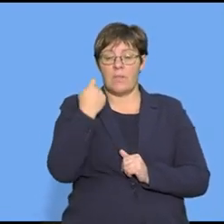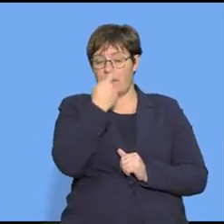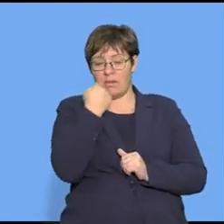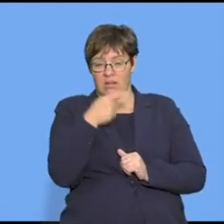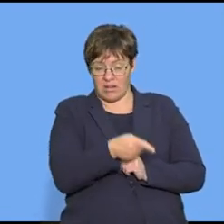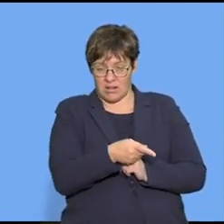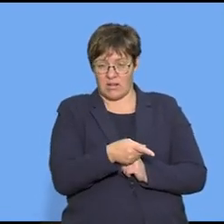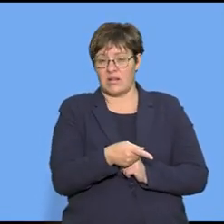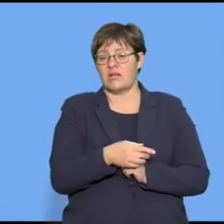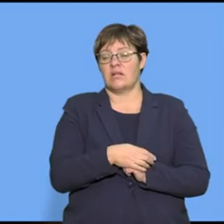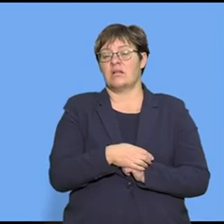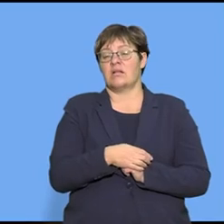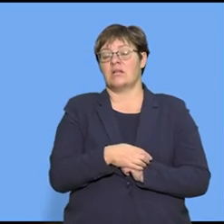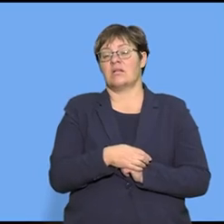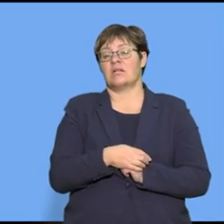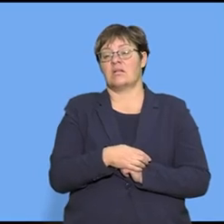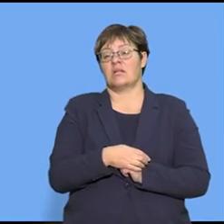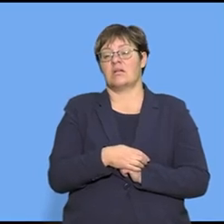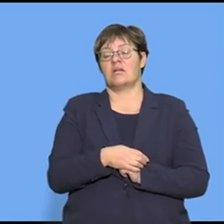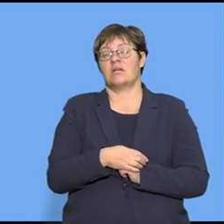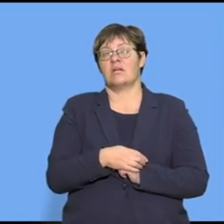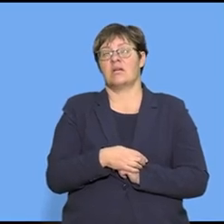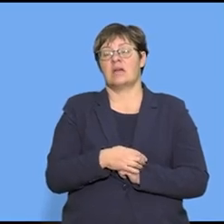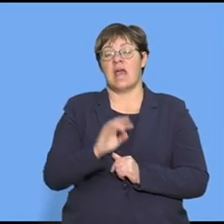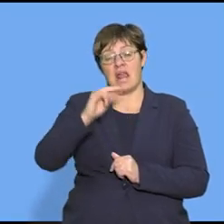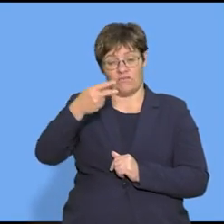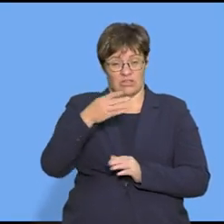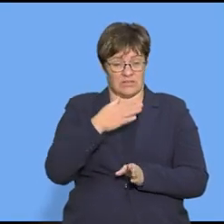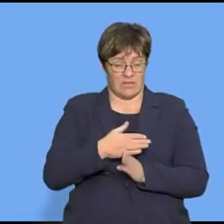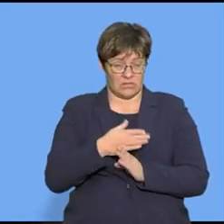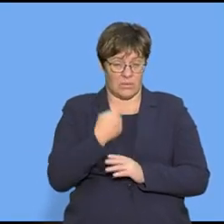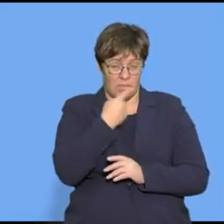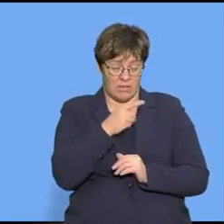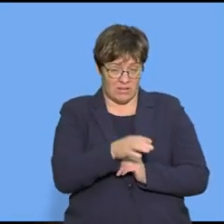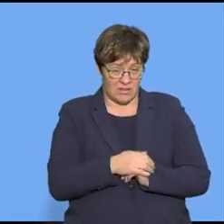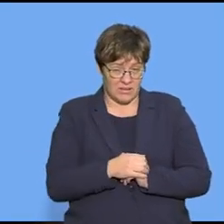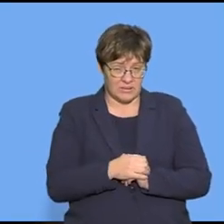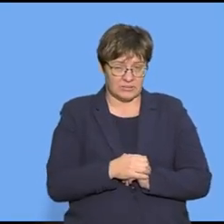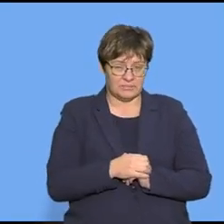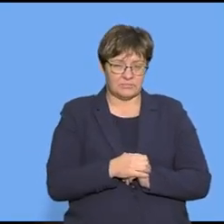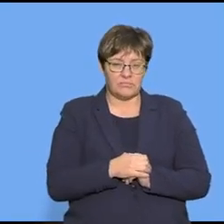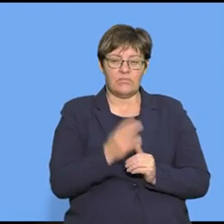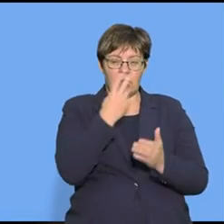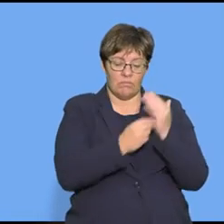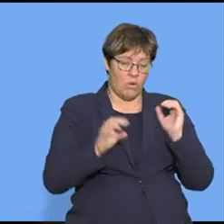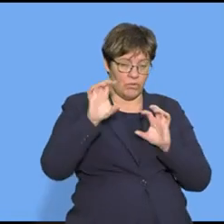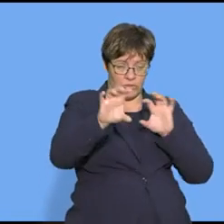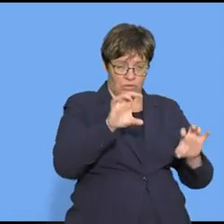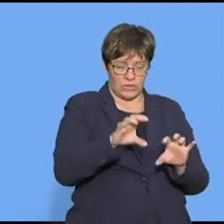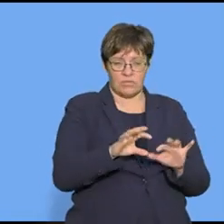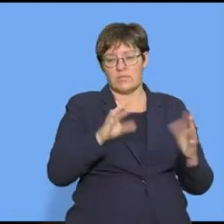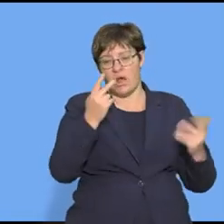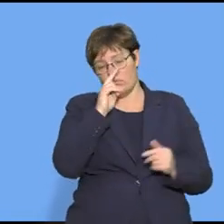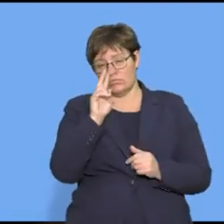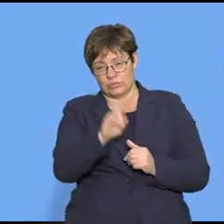be the not the asymptote, the inverse function. And then if you draw both of them, then this is how